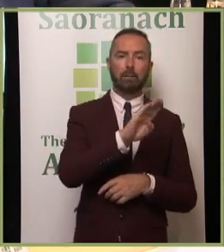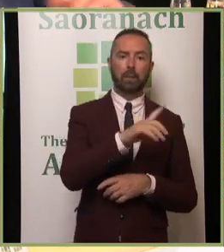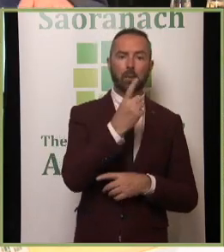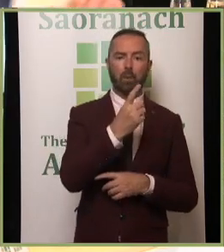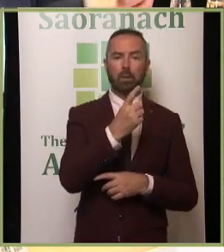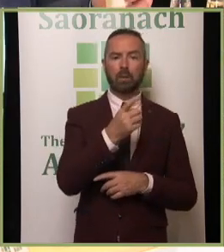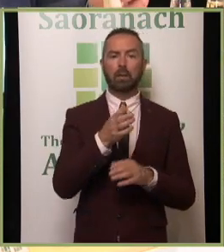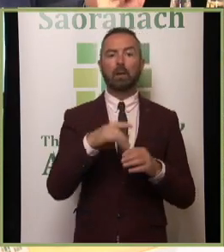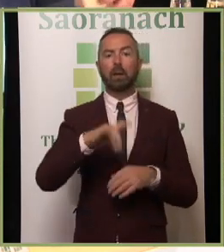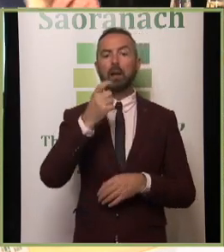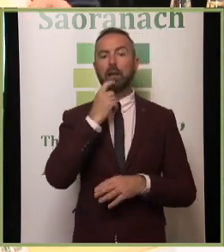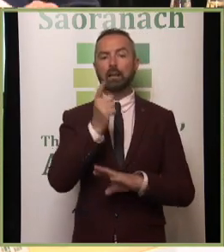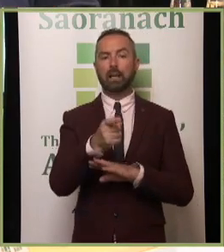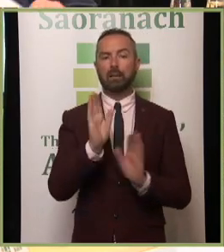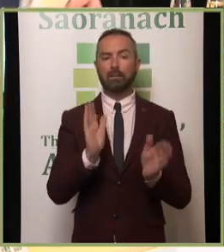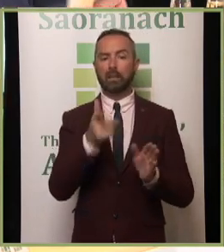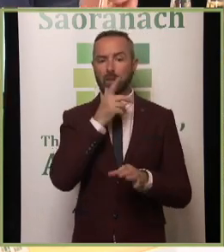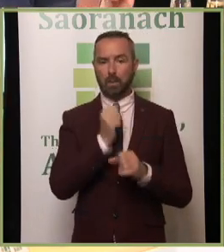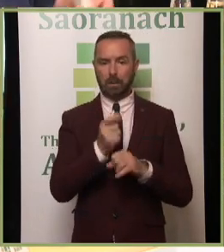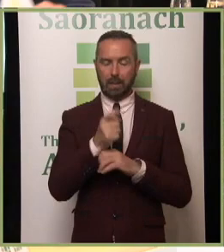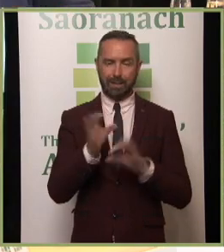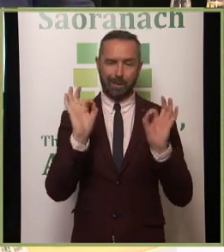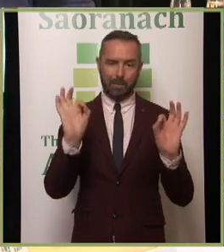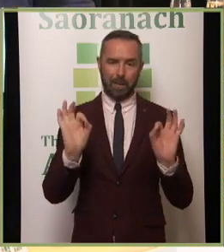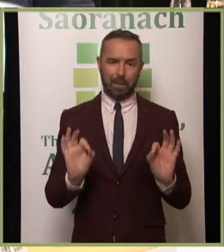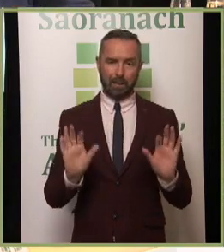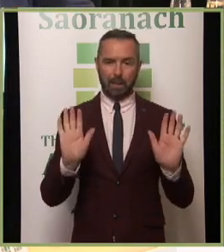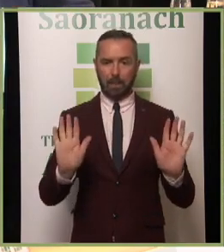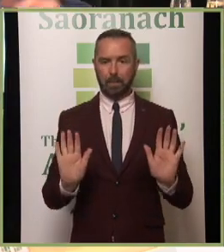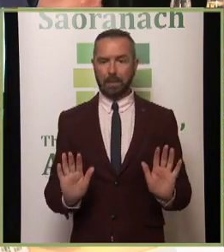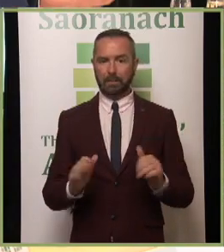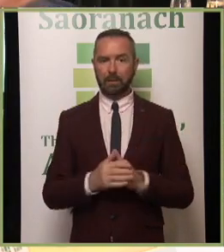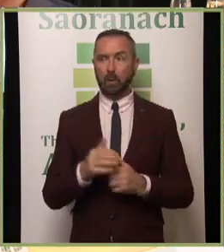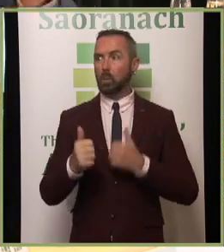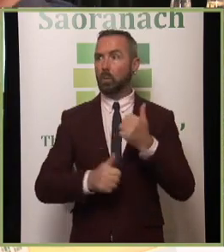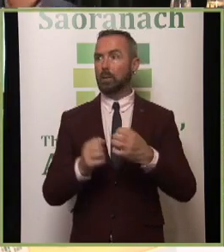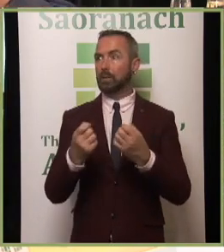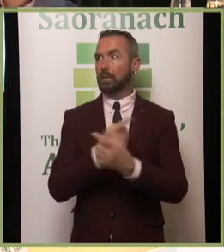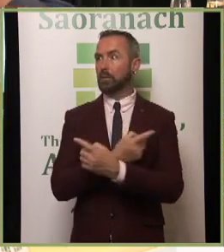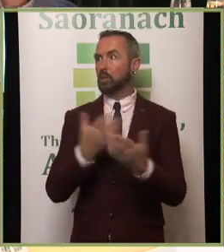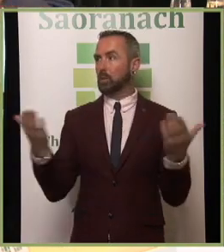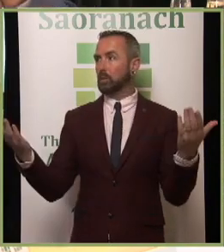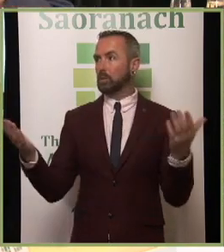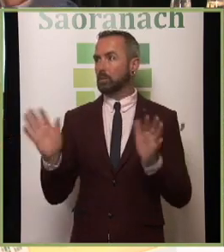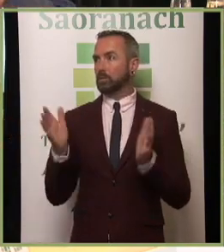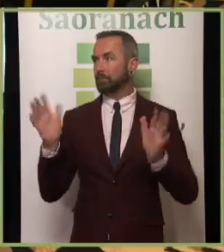and we've highlighted that. Amazing. Okay, well done, everybody.